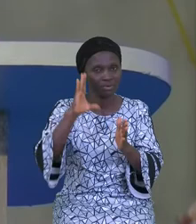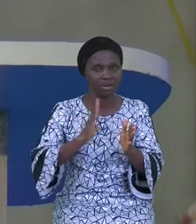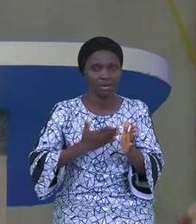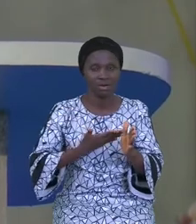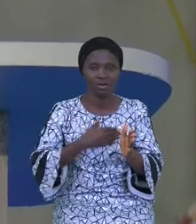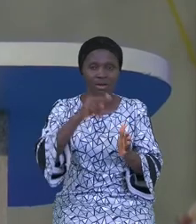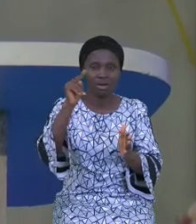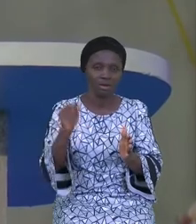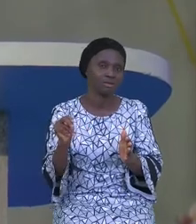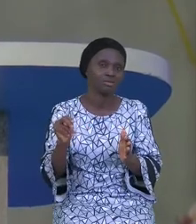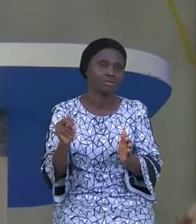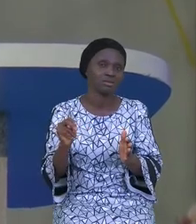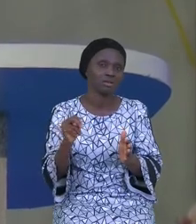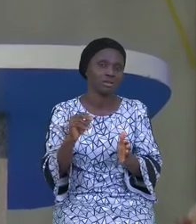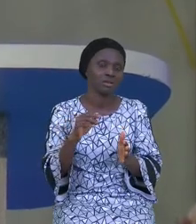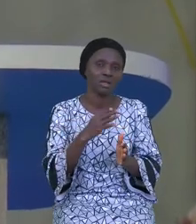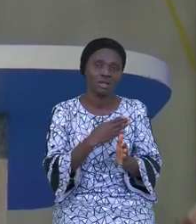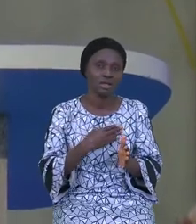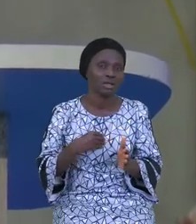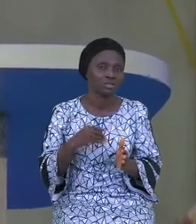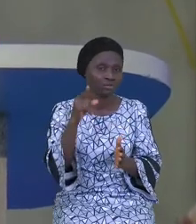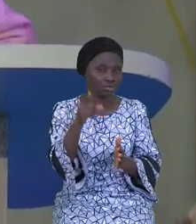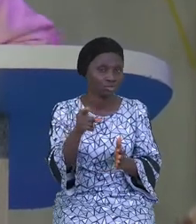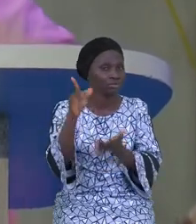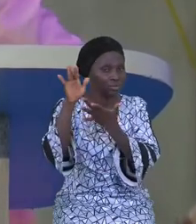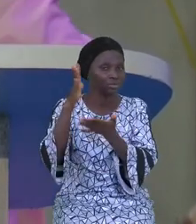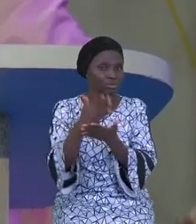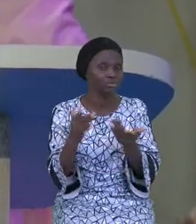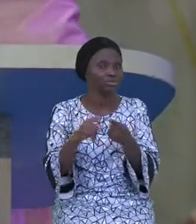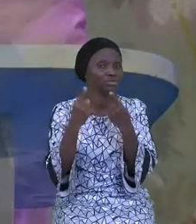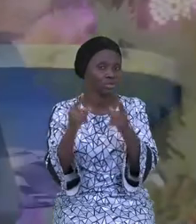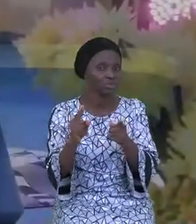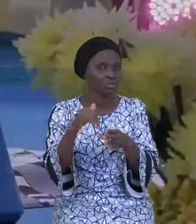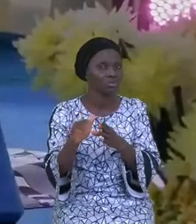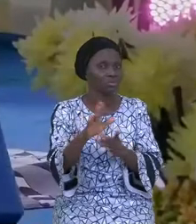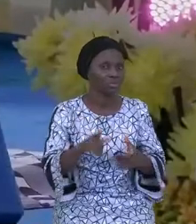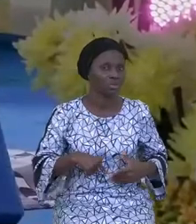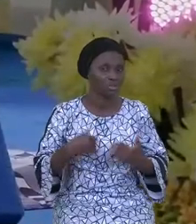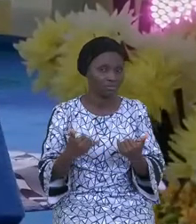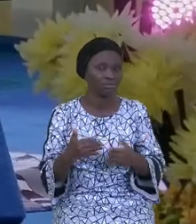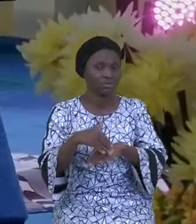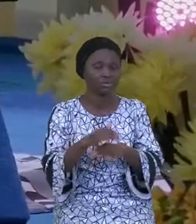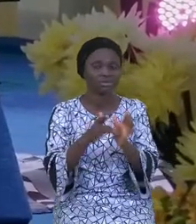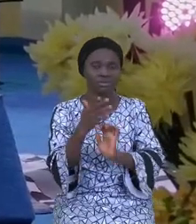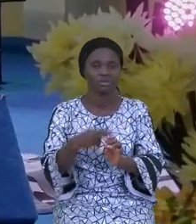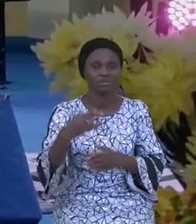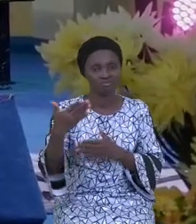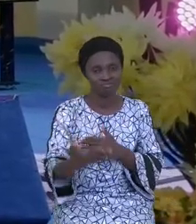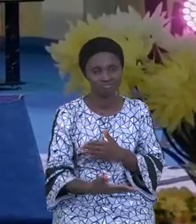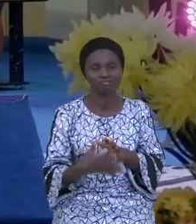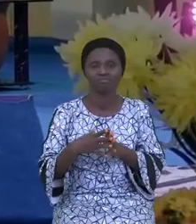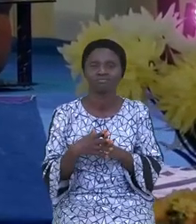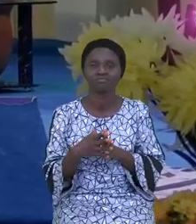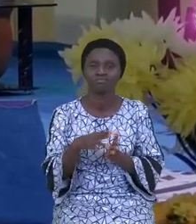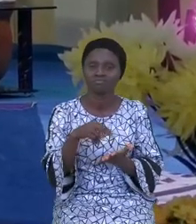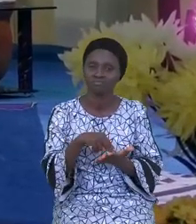and expect something to happen in your life tonight. You are welcome, sir. Let's welcome him as we stand up